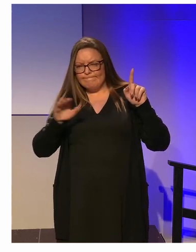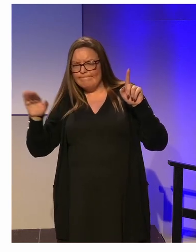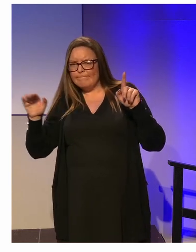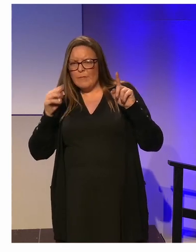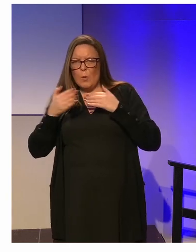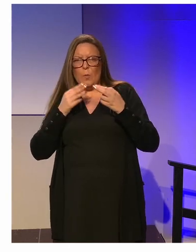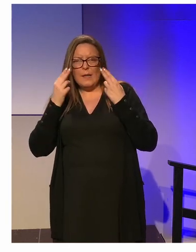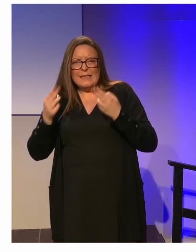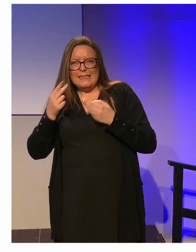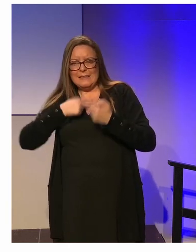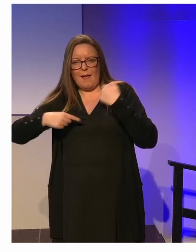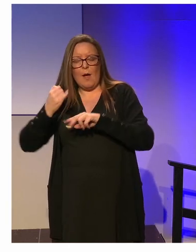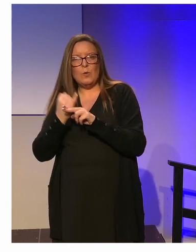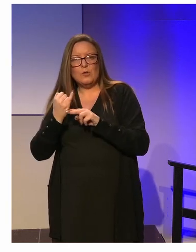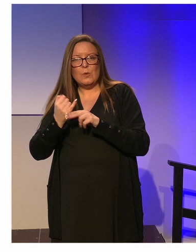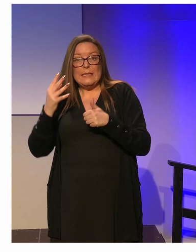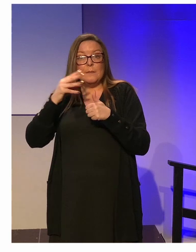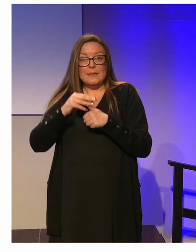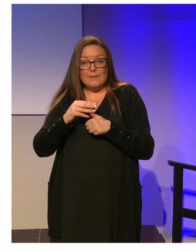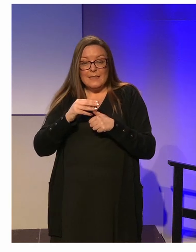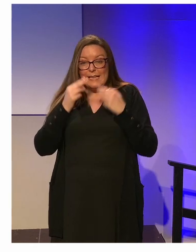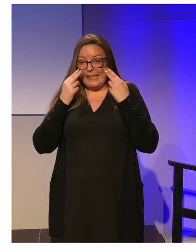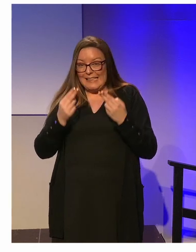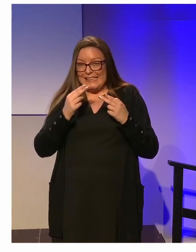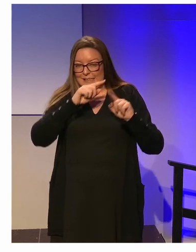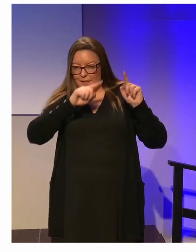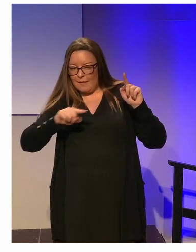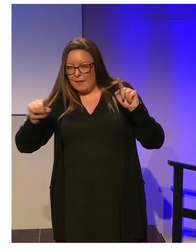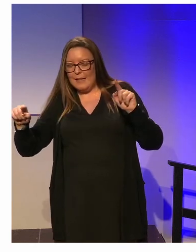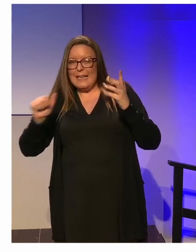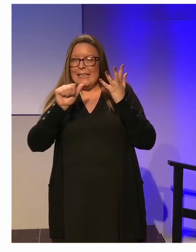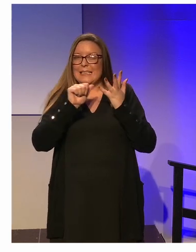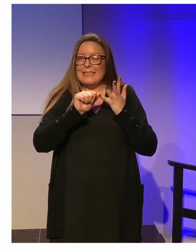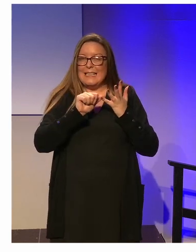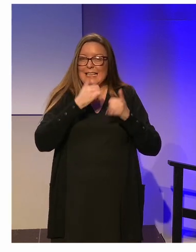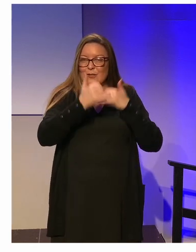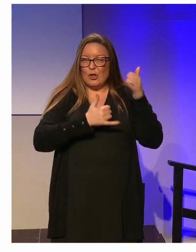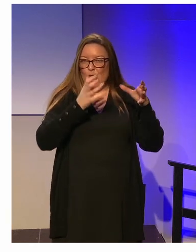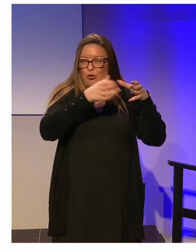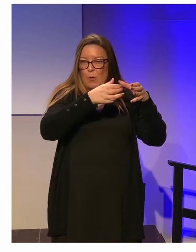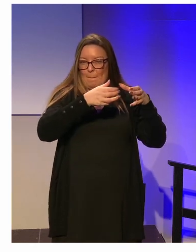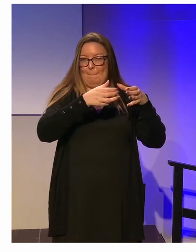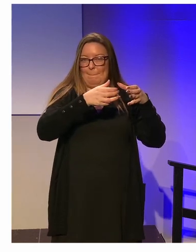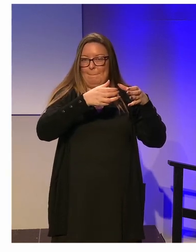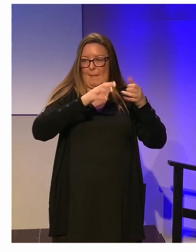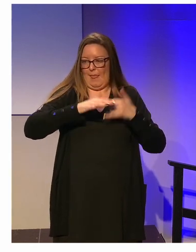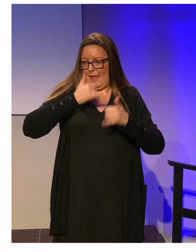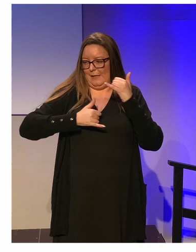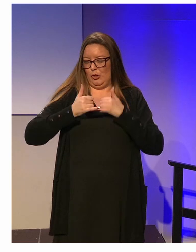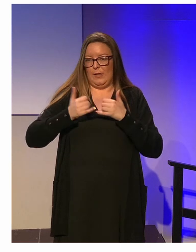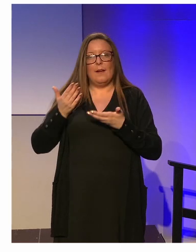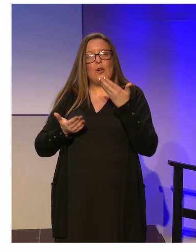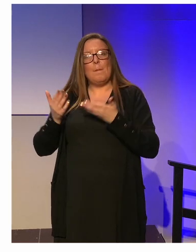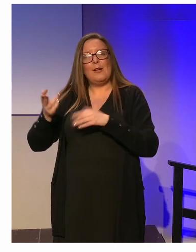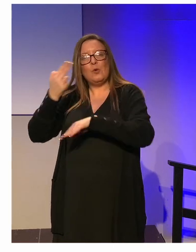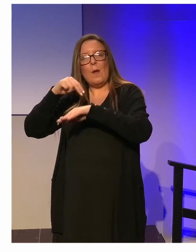school, more specifically, if we look at the range of need in that sixth-year group last year, compared to the